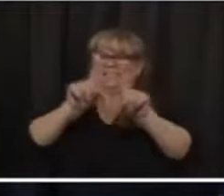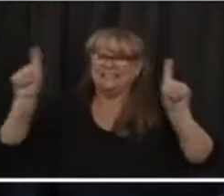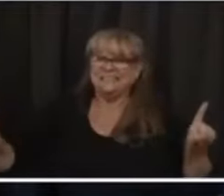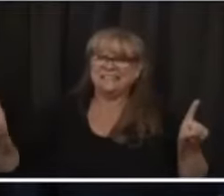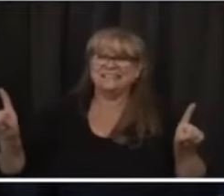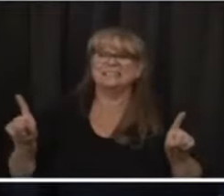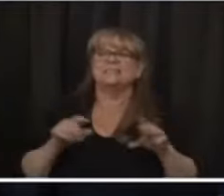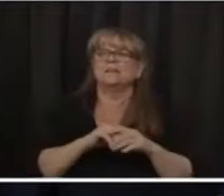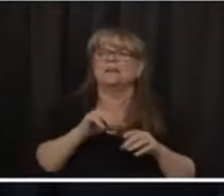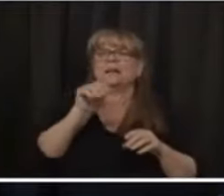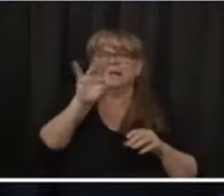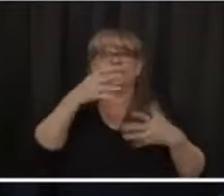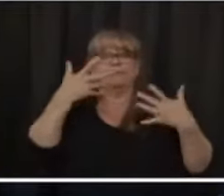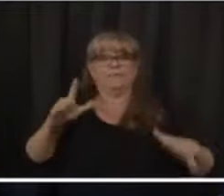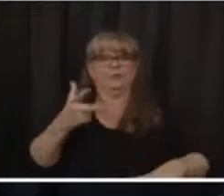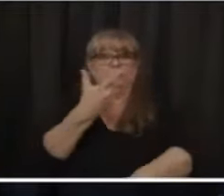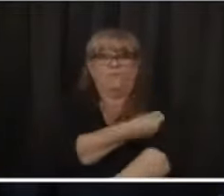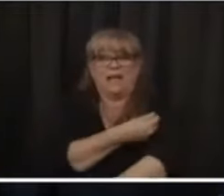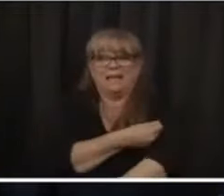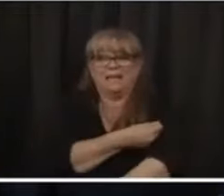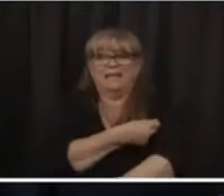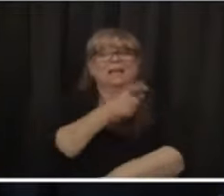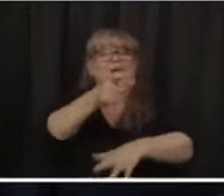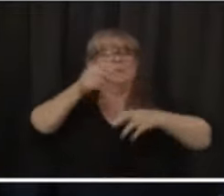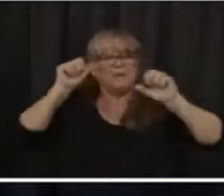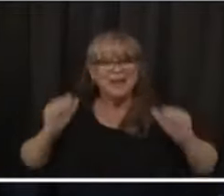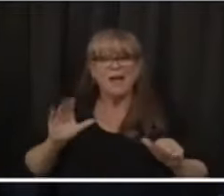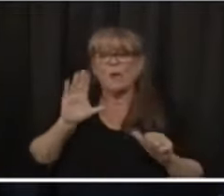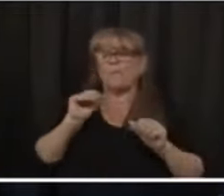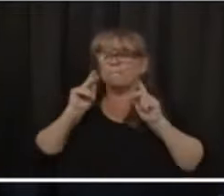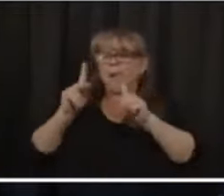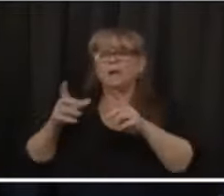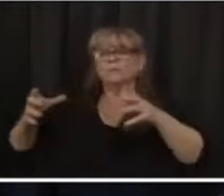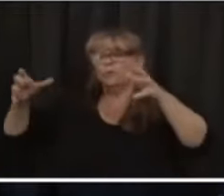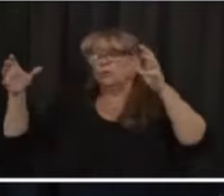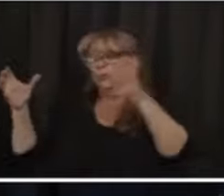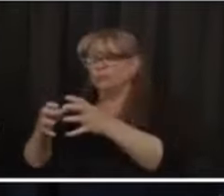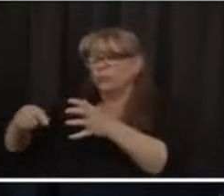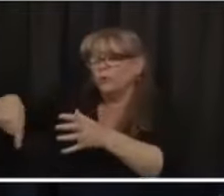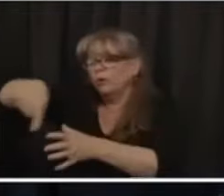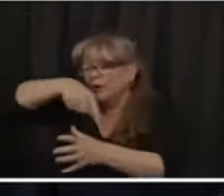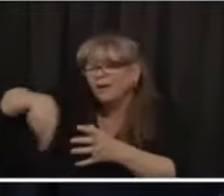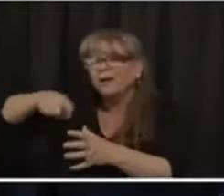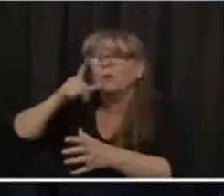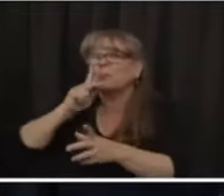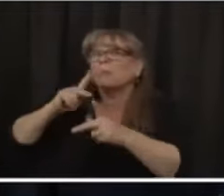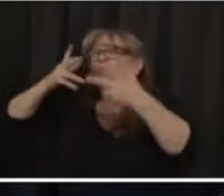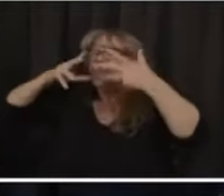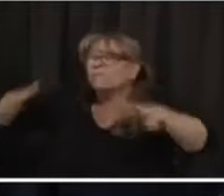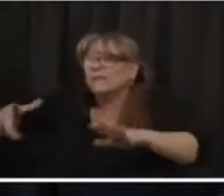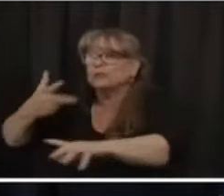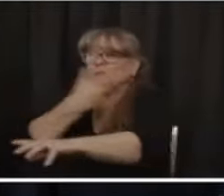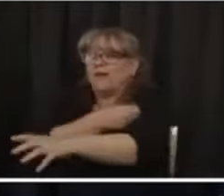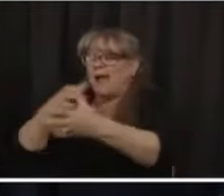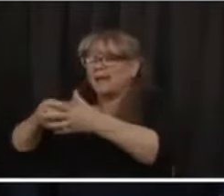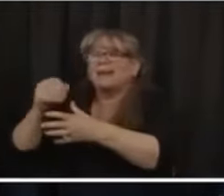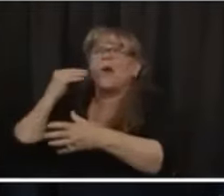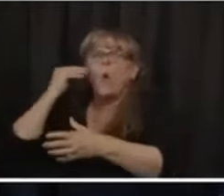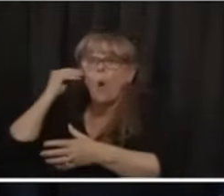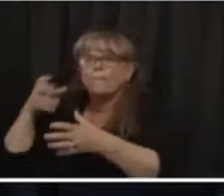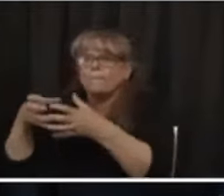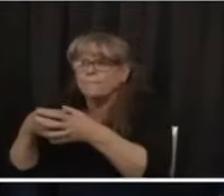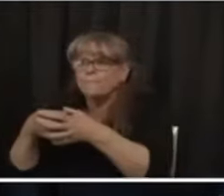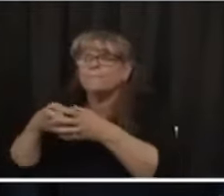vaccinated, you absolutely can return to gatherings of vaccinated people in your home. In fact, even the current mask requirements don't apply to